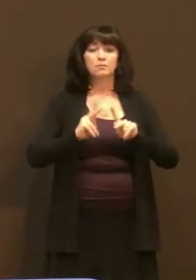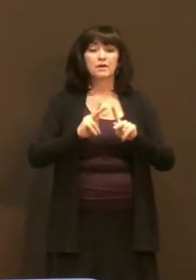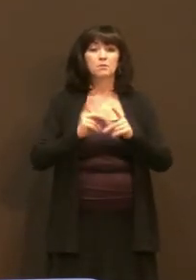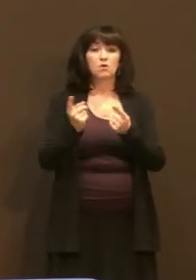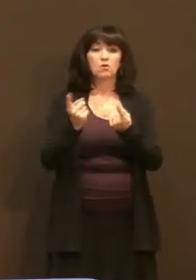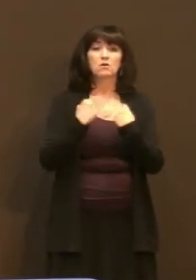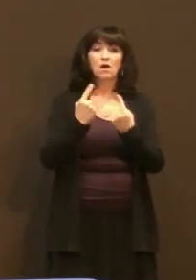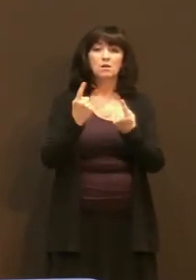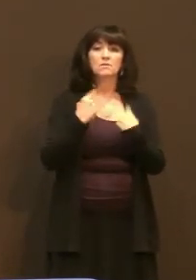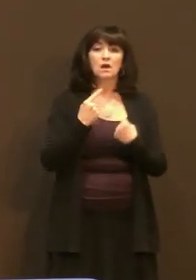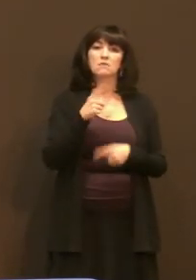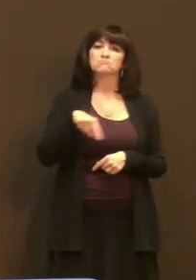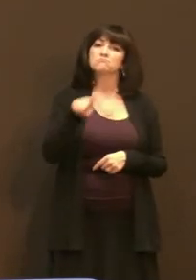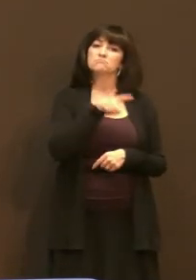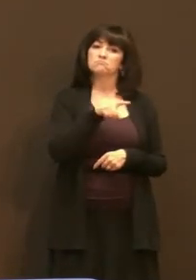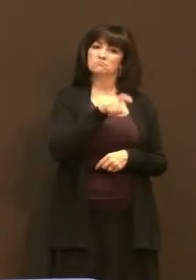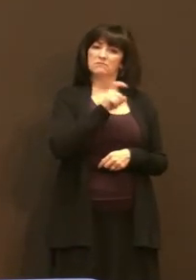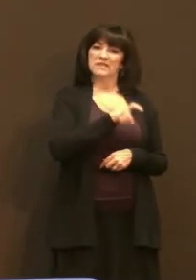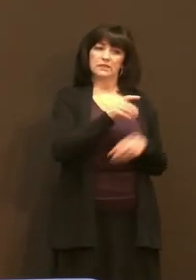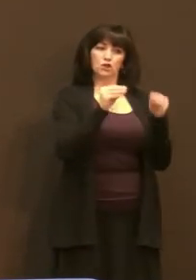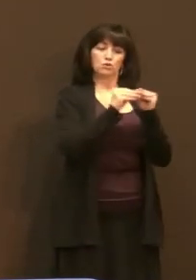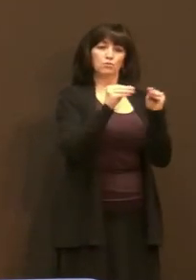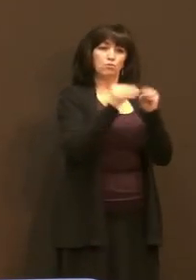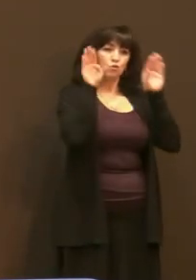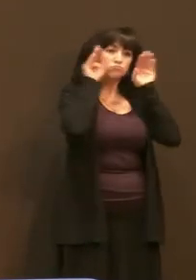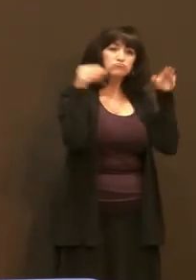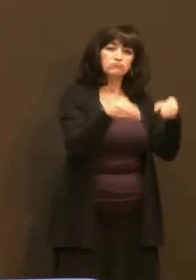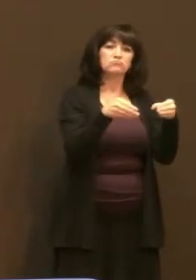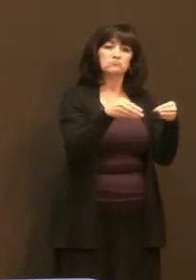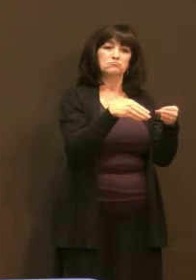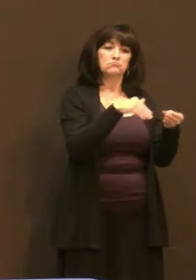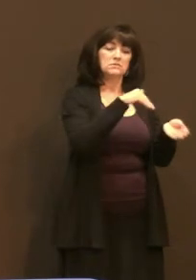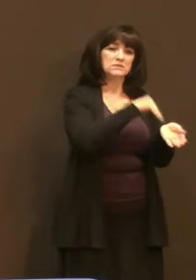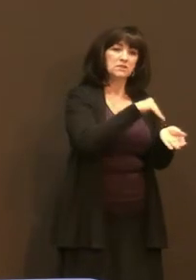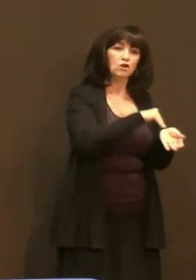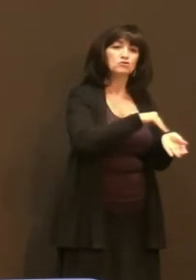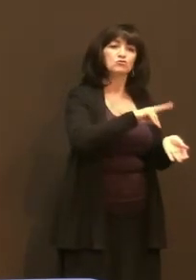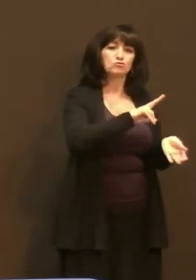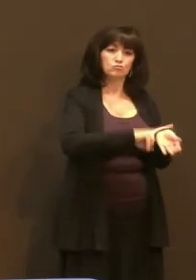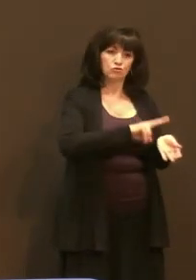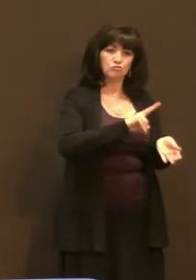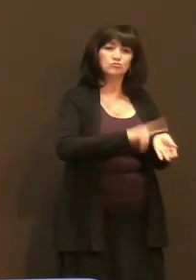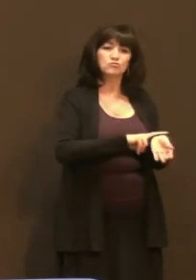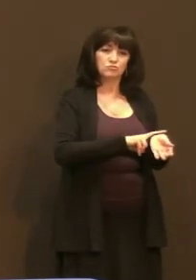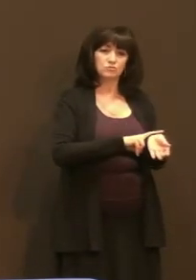that are less critical. So having a number is what's difficult. I will tell